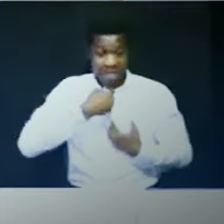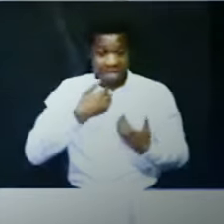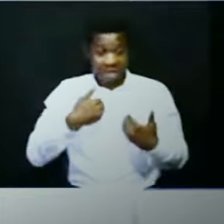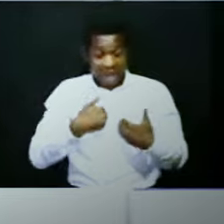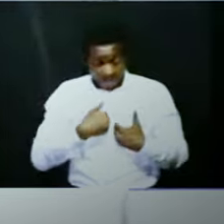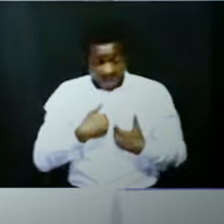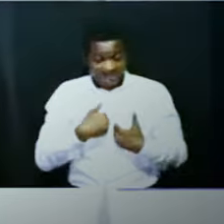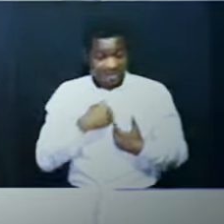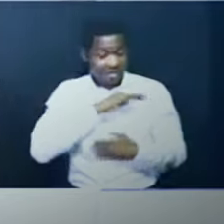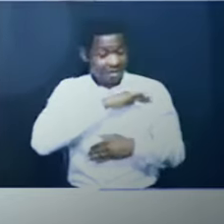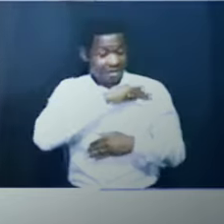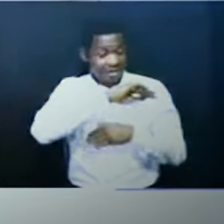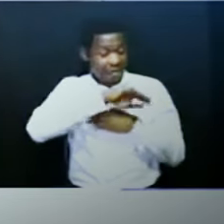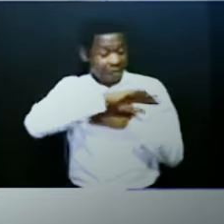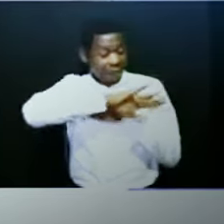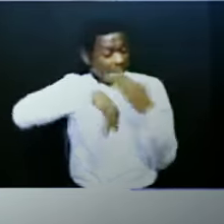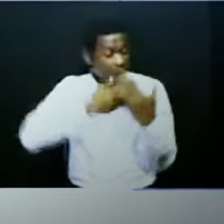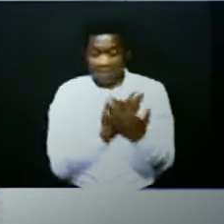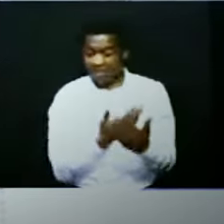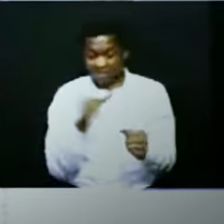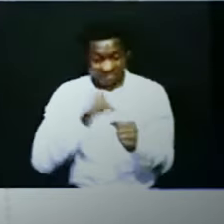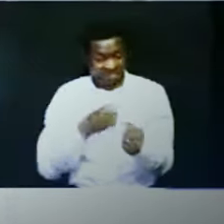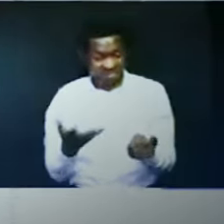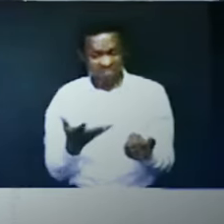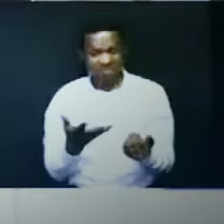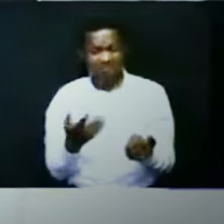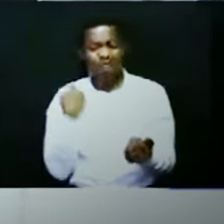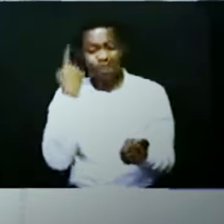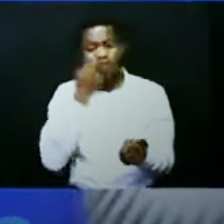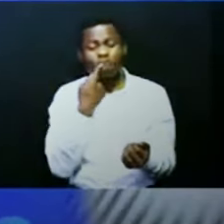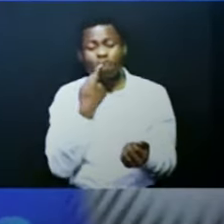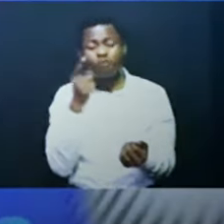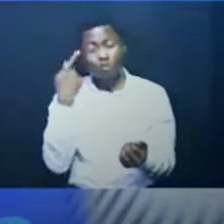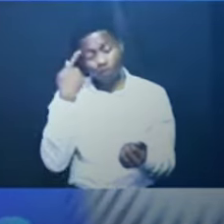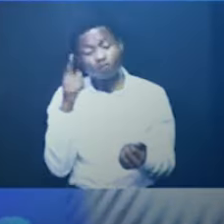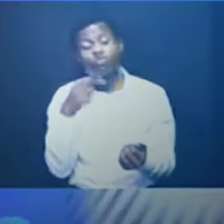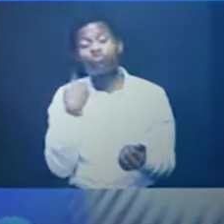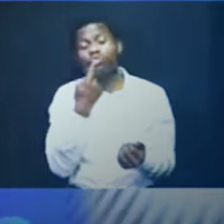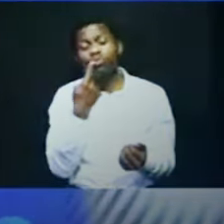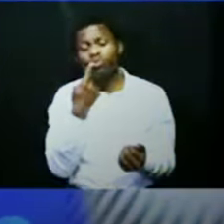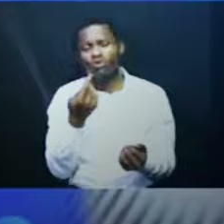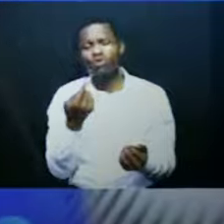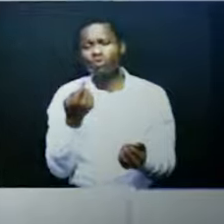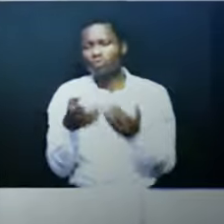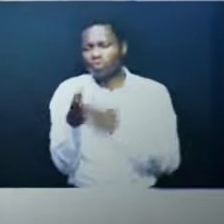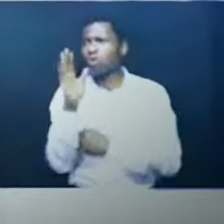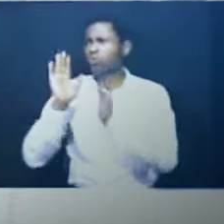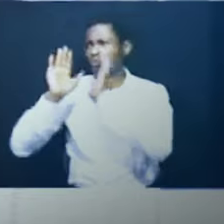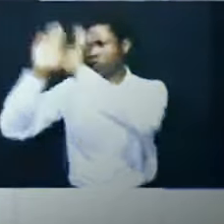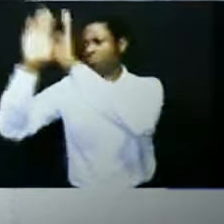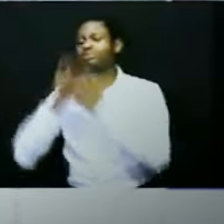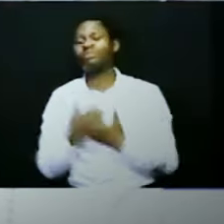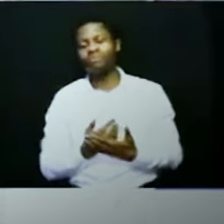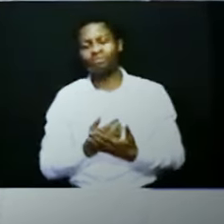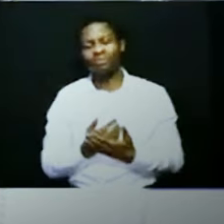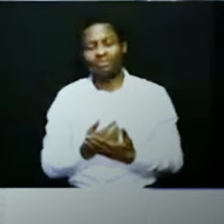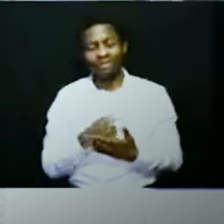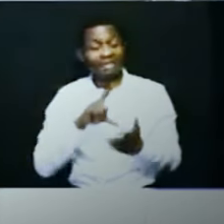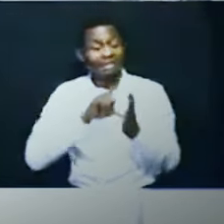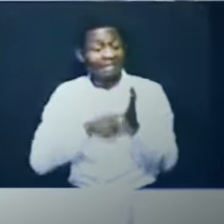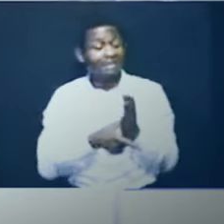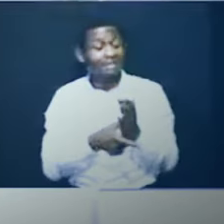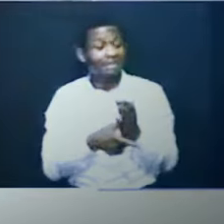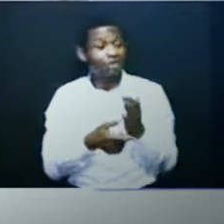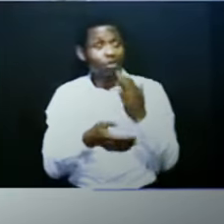I have belongs to the Lord. And what the Lord has is